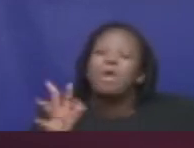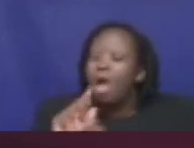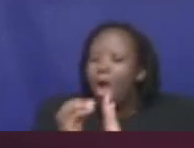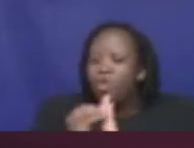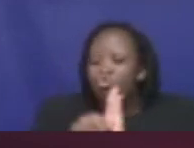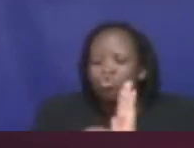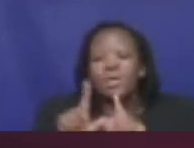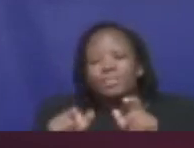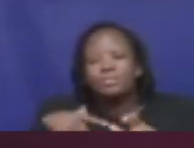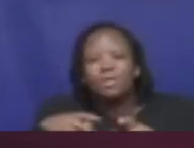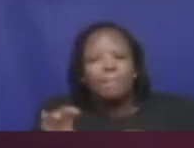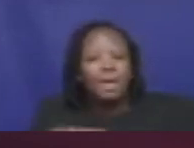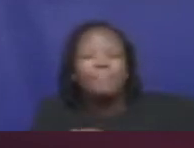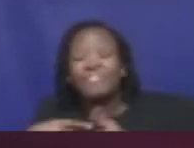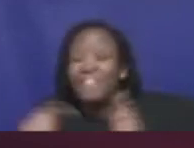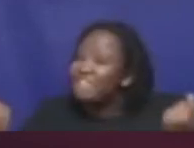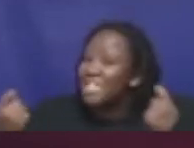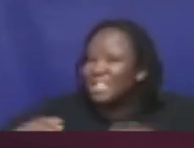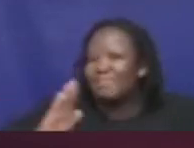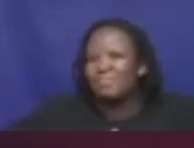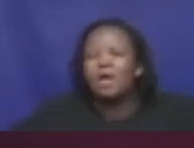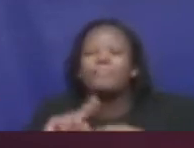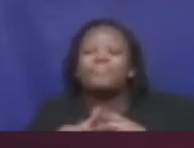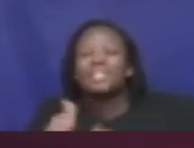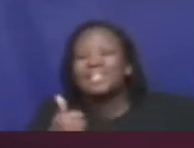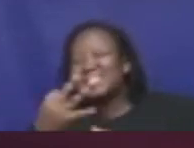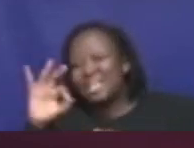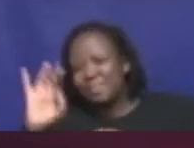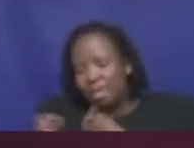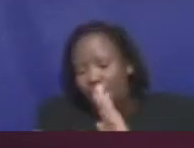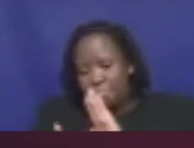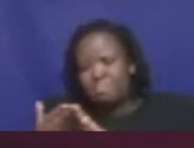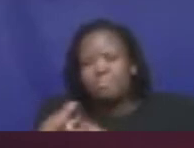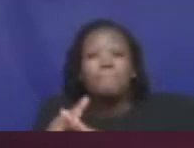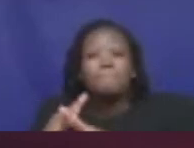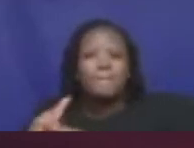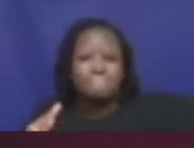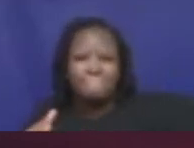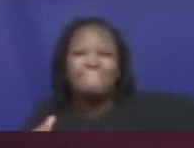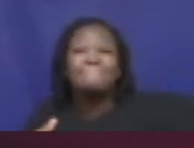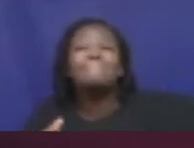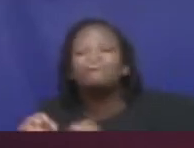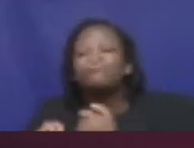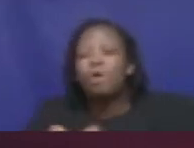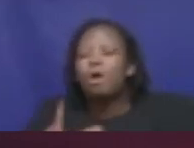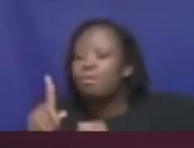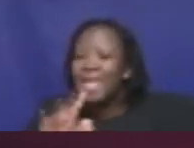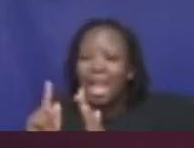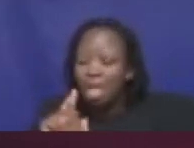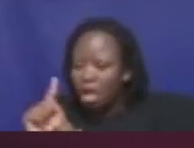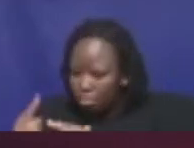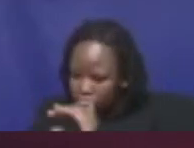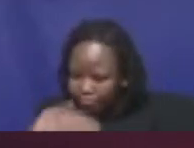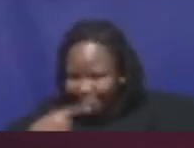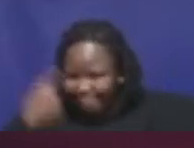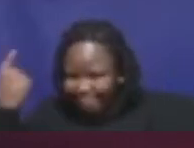persons intercepted during the festive season, a 63% increase in the prevention of attempted illegal crossings over the Easter